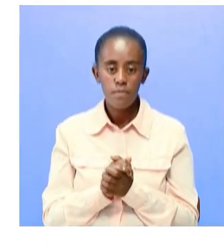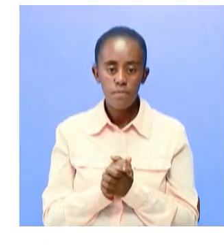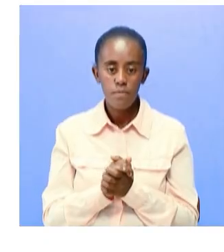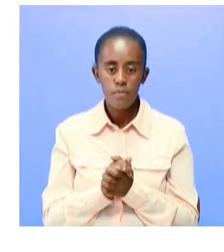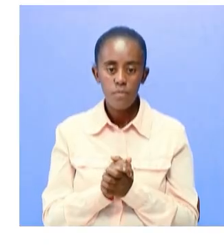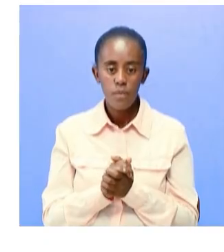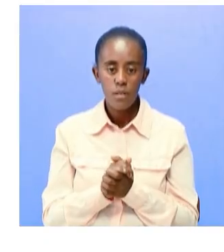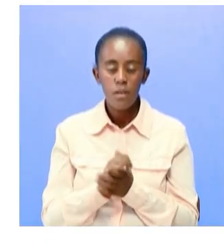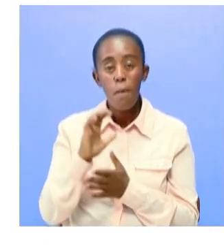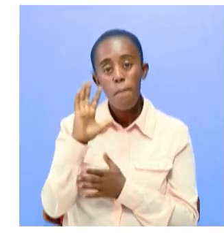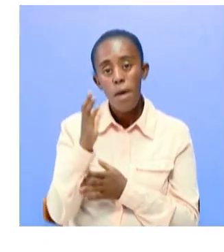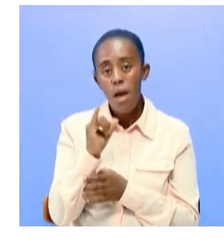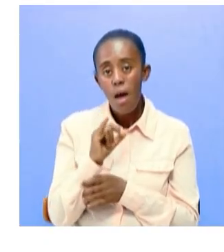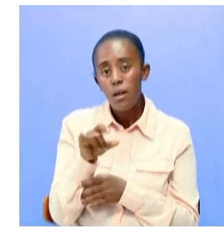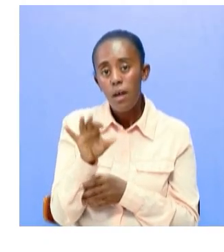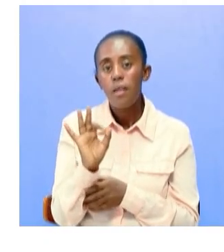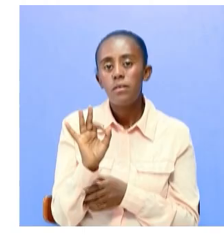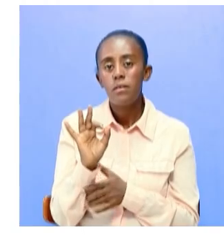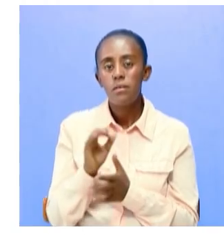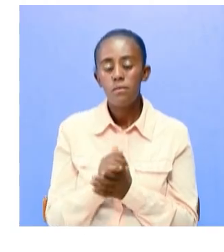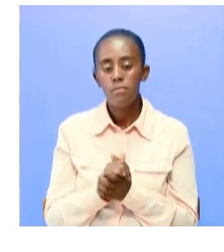May I get